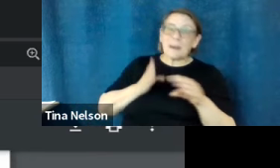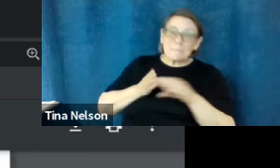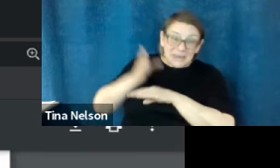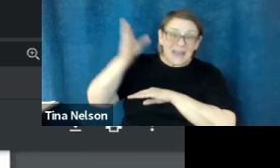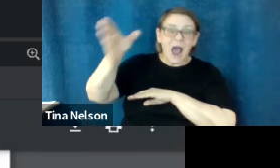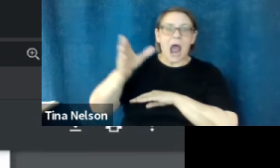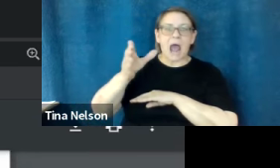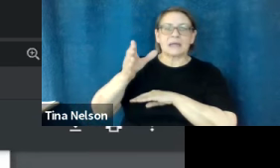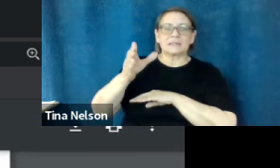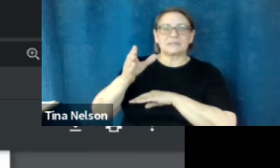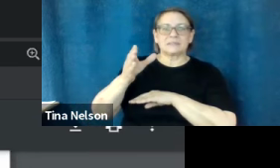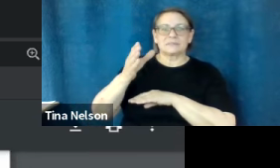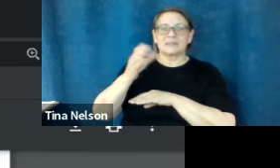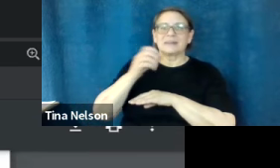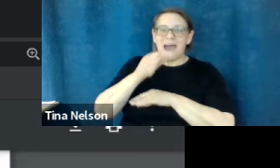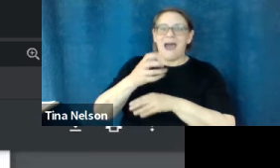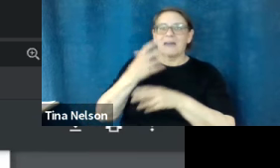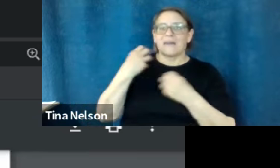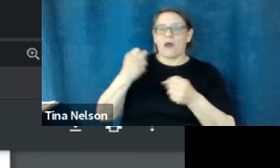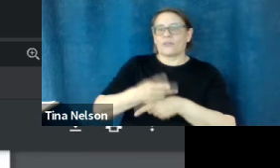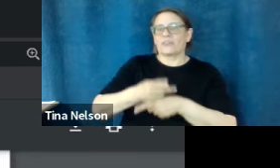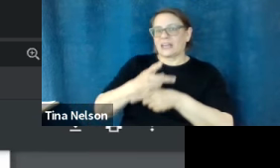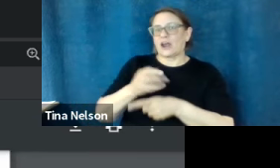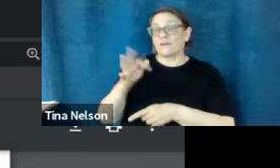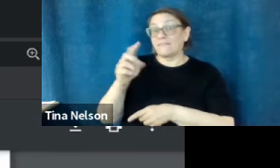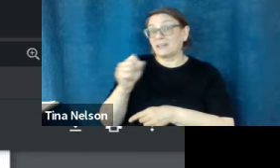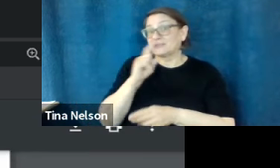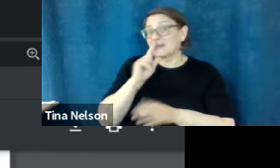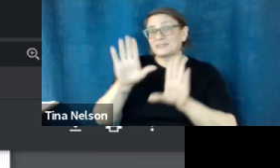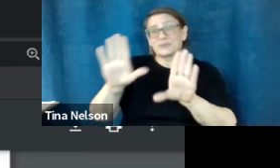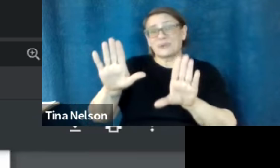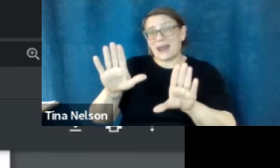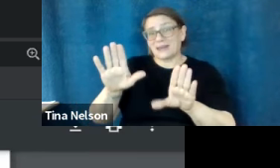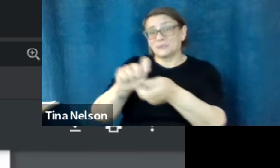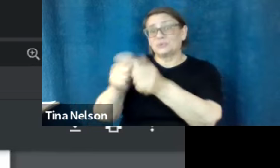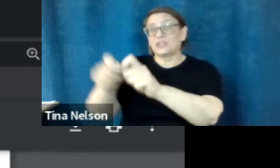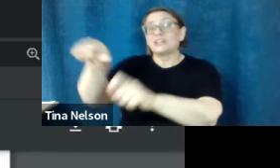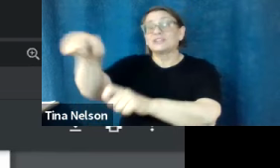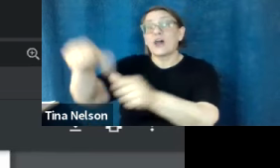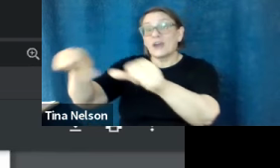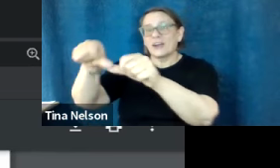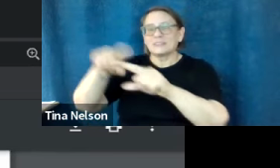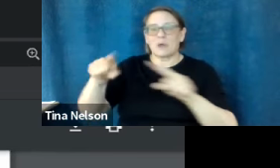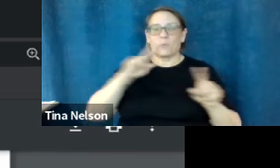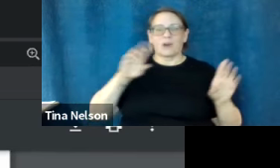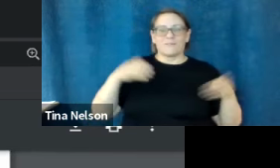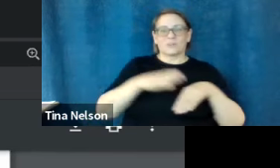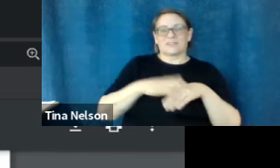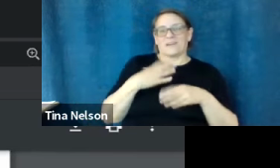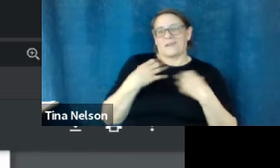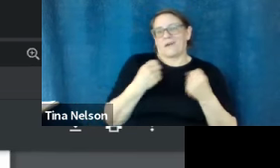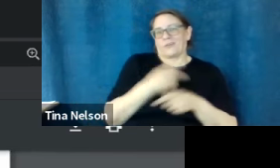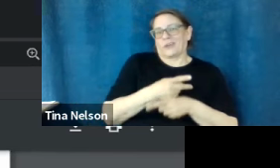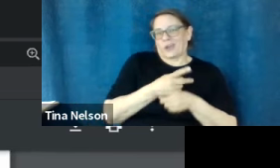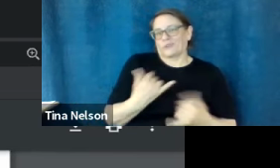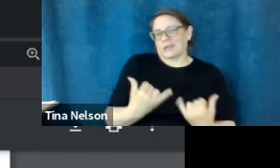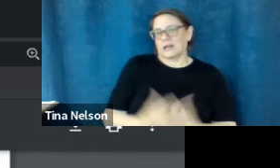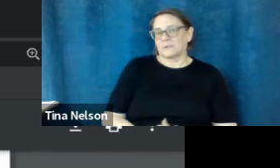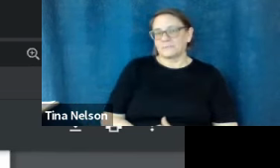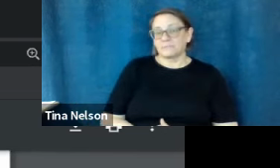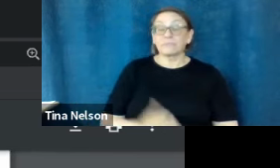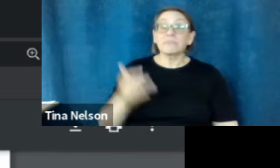fields, which is a great start in terms of making change in other areas, but that's beyond the scope of this project right now. Uh,